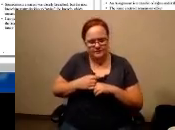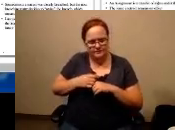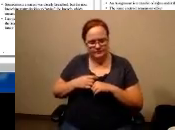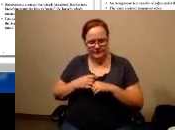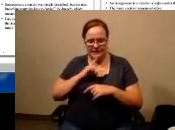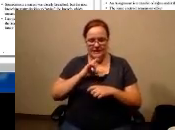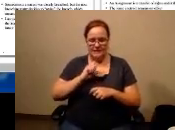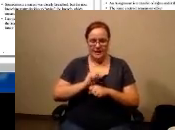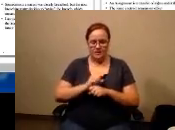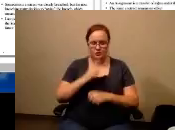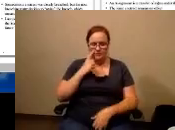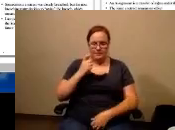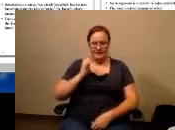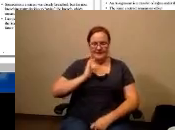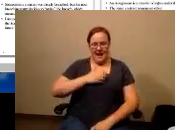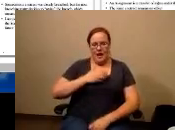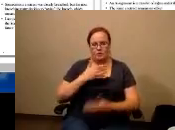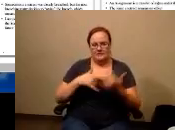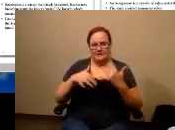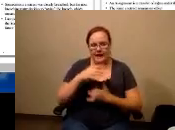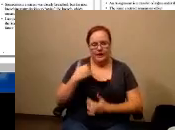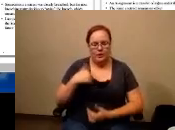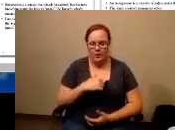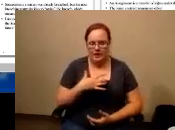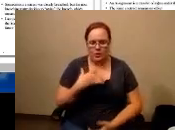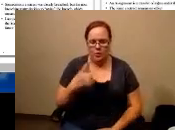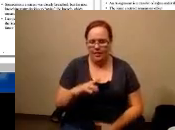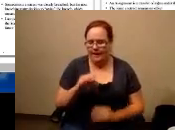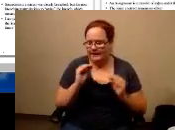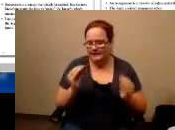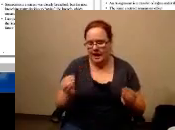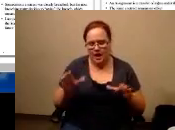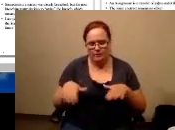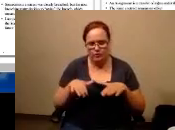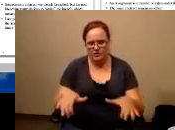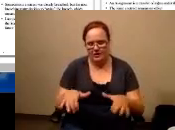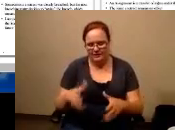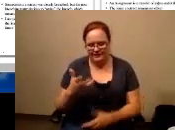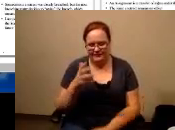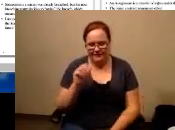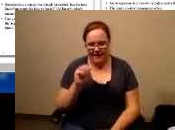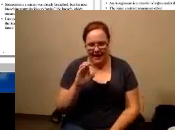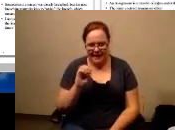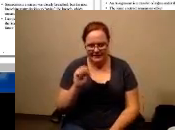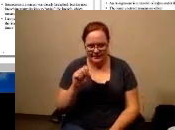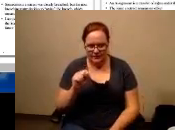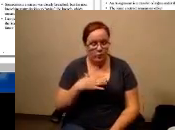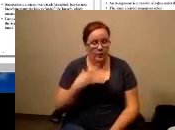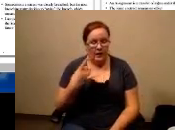It's actually because in our society, we don't like non-productive assets. We